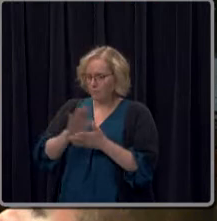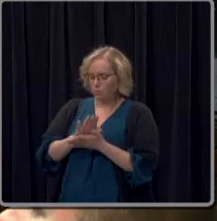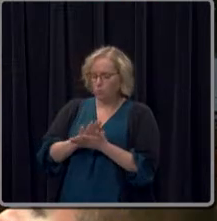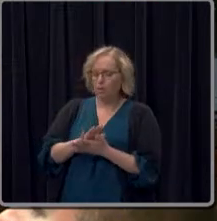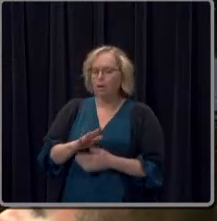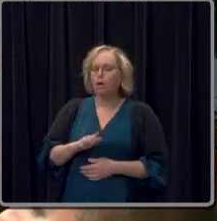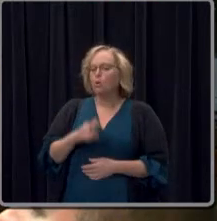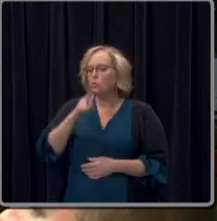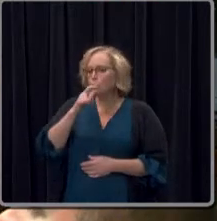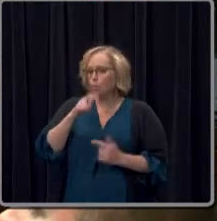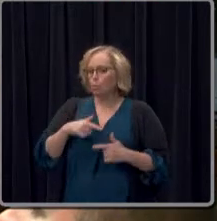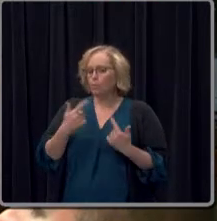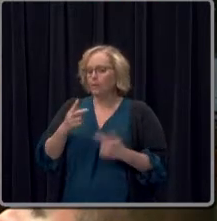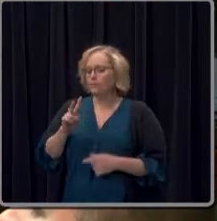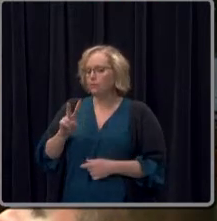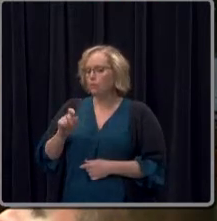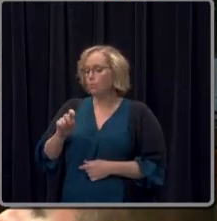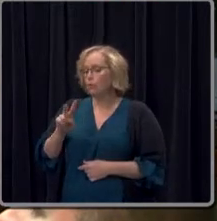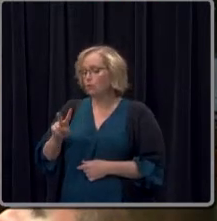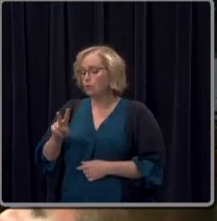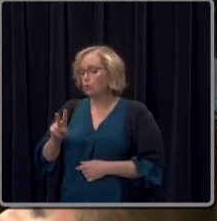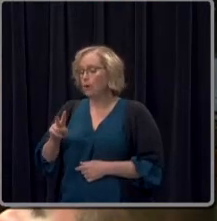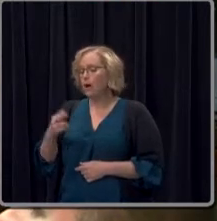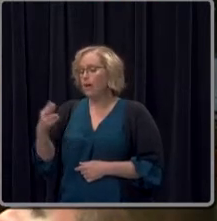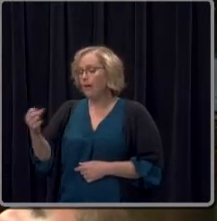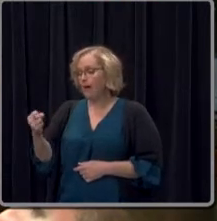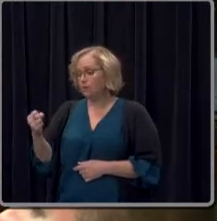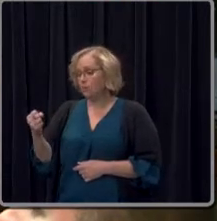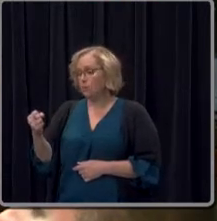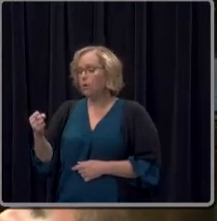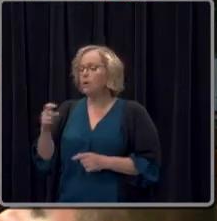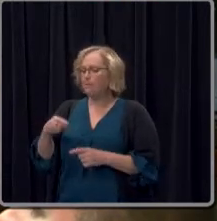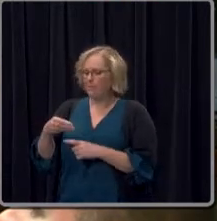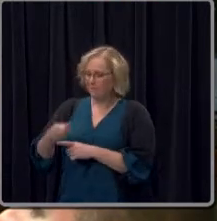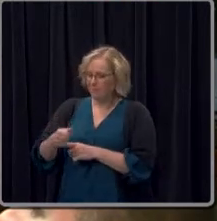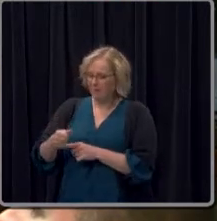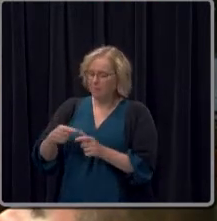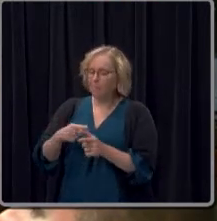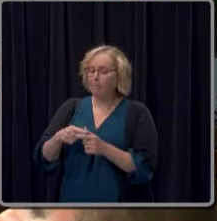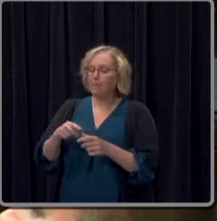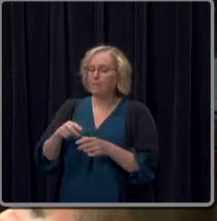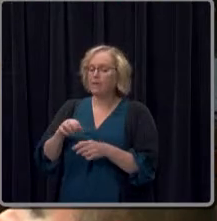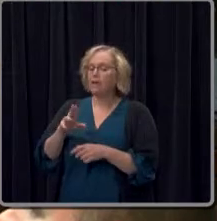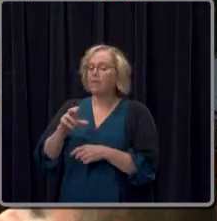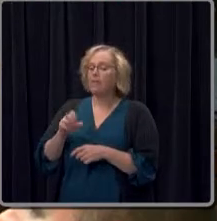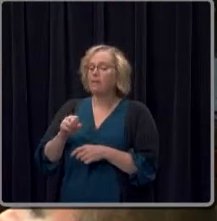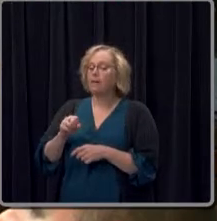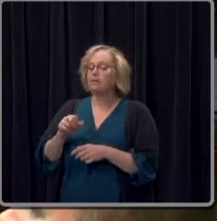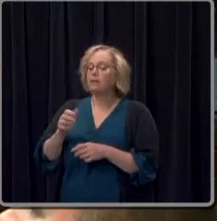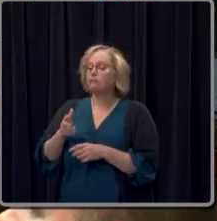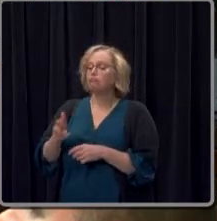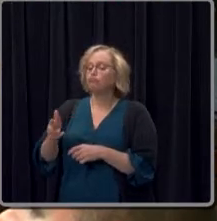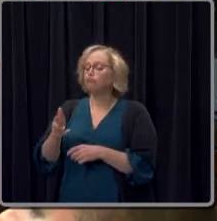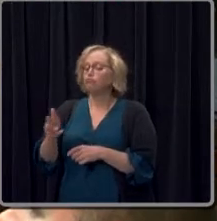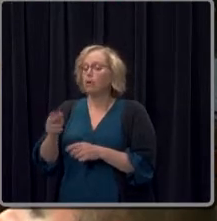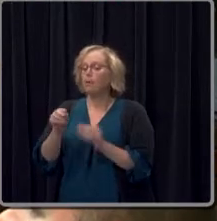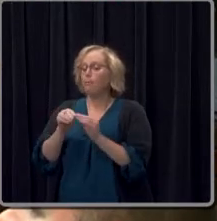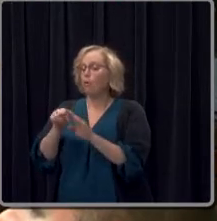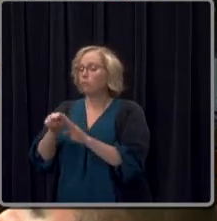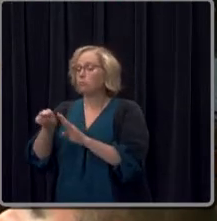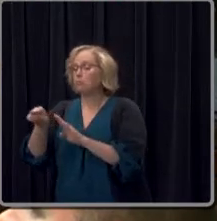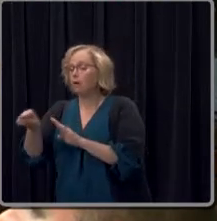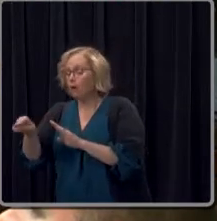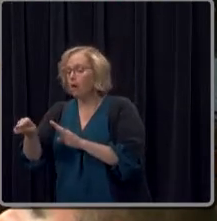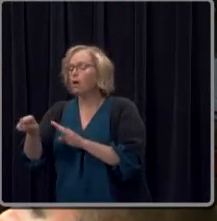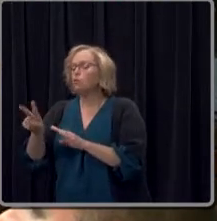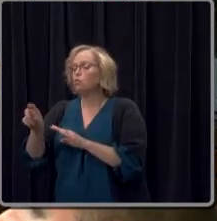at the high school level is a pay rider, and then the bus goes 2 more blocks into the neighborhood and picks up a student who is 2.5